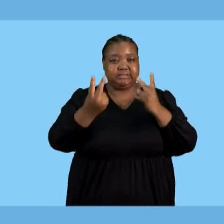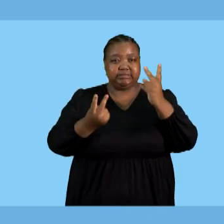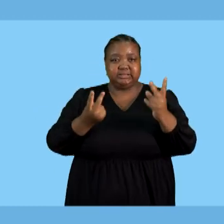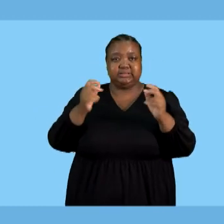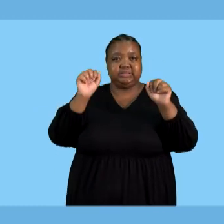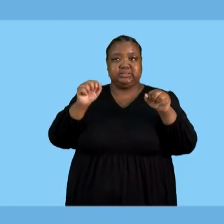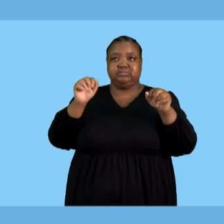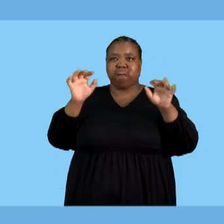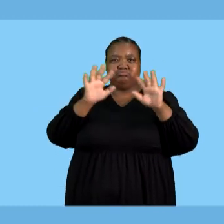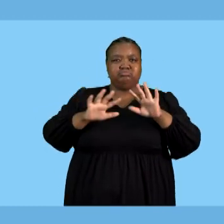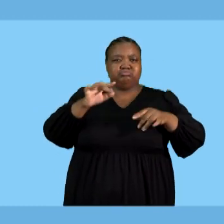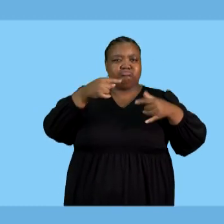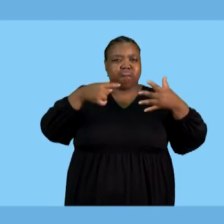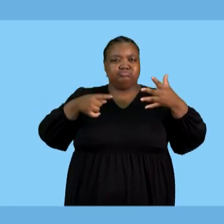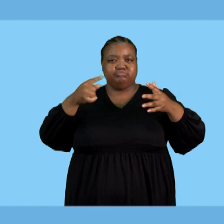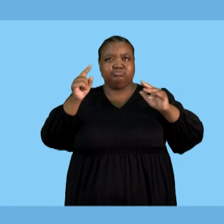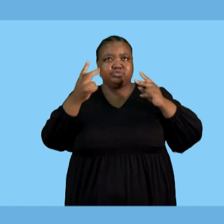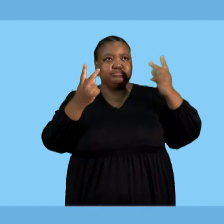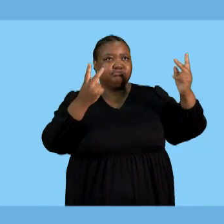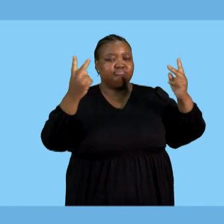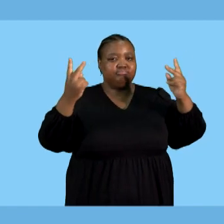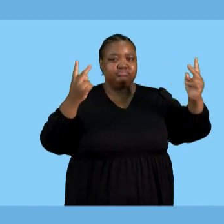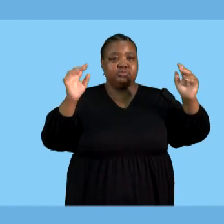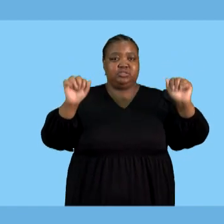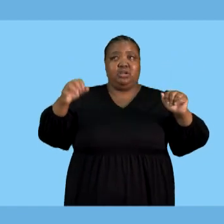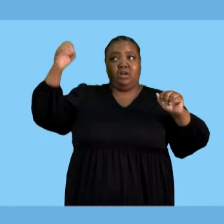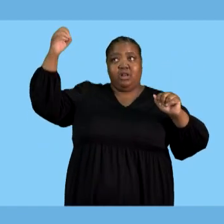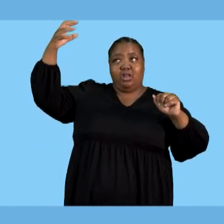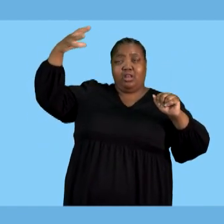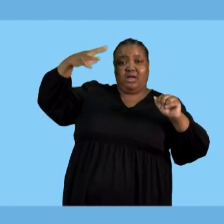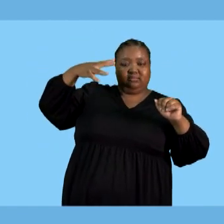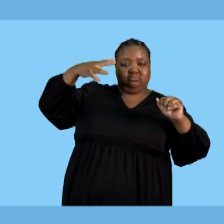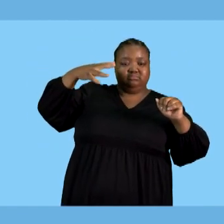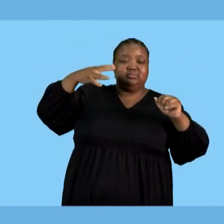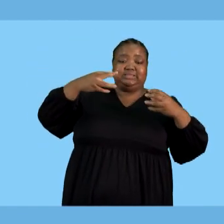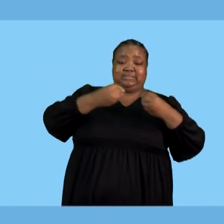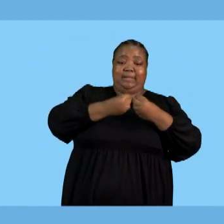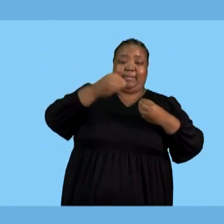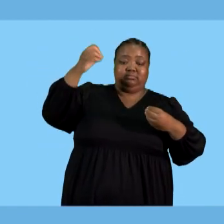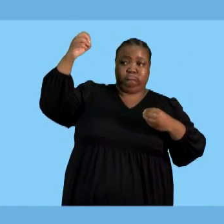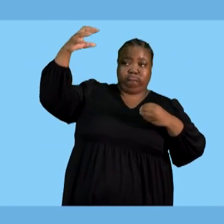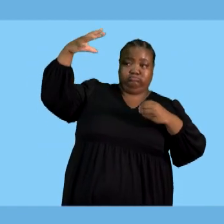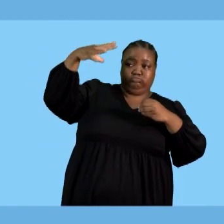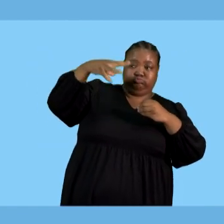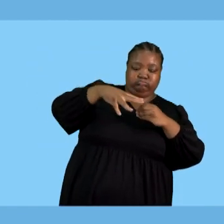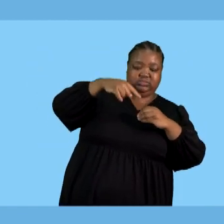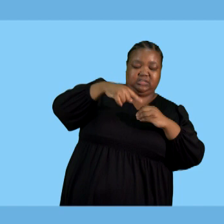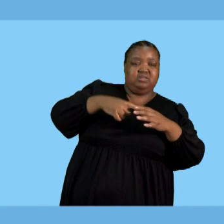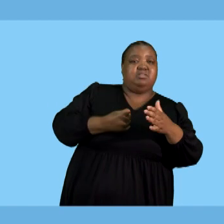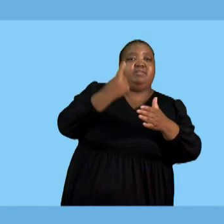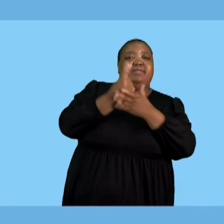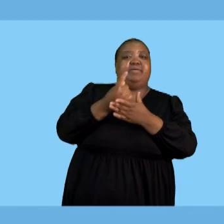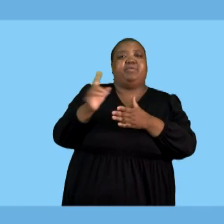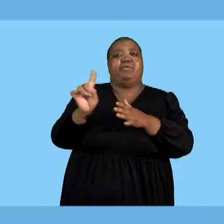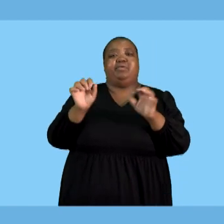able to see the colors around you, it has to do with what happens when light hits the surface. So the reason why you're able to